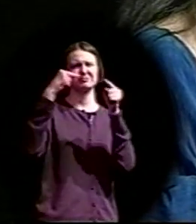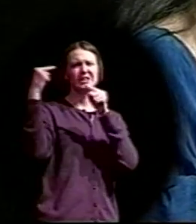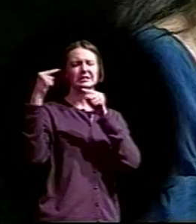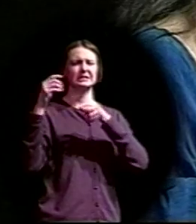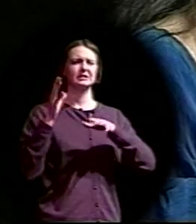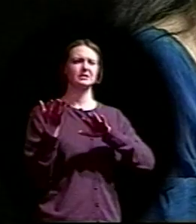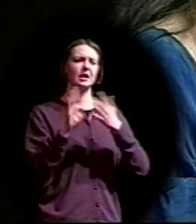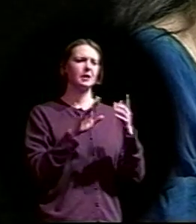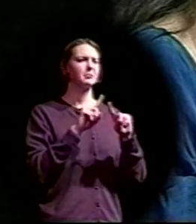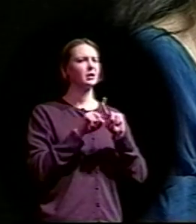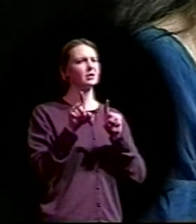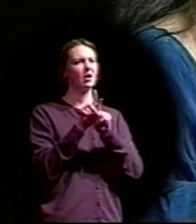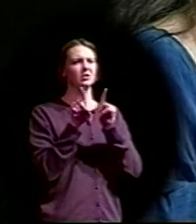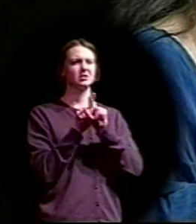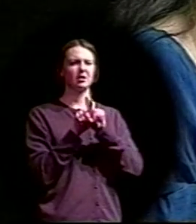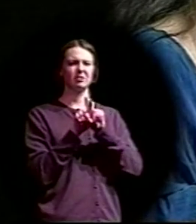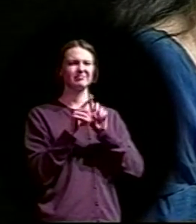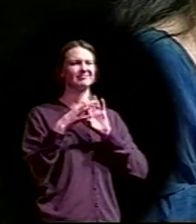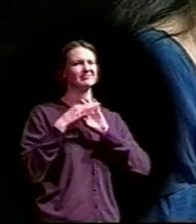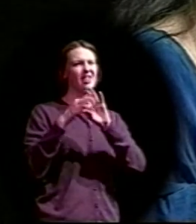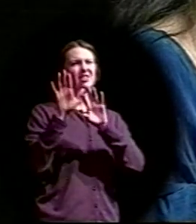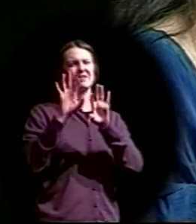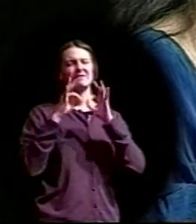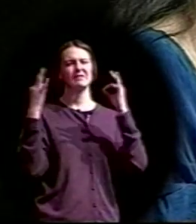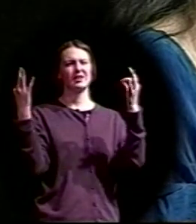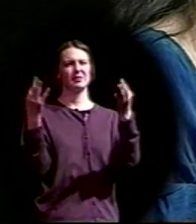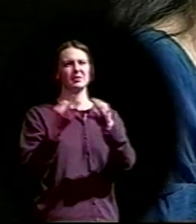often on their family for generations to come.